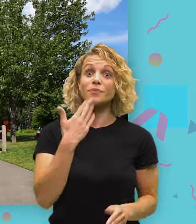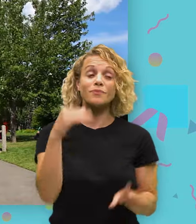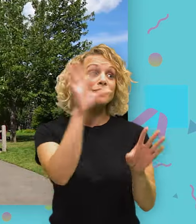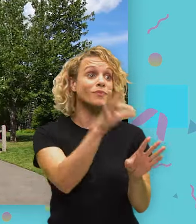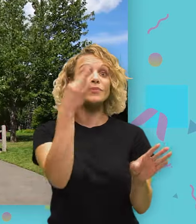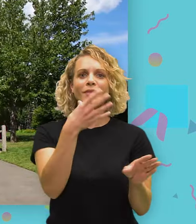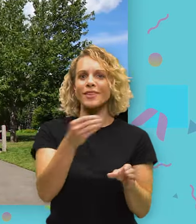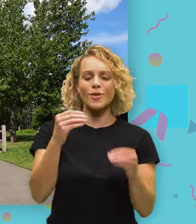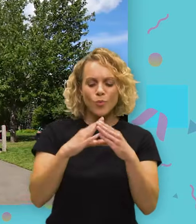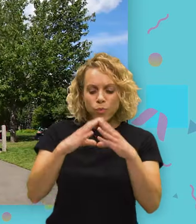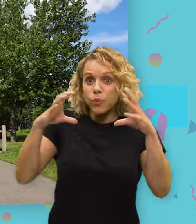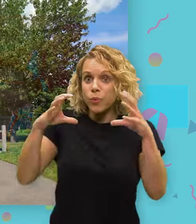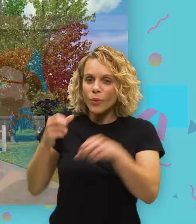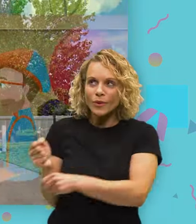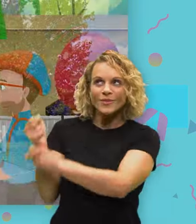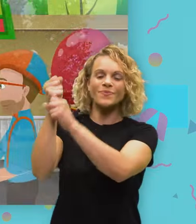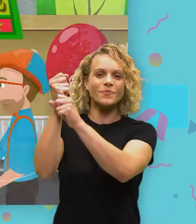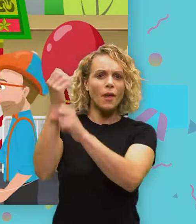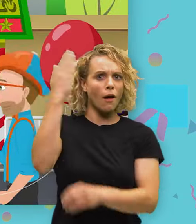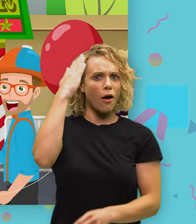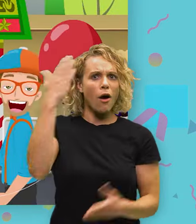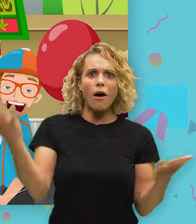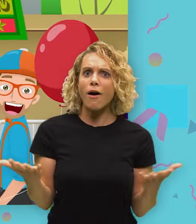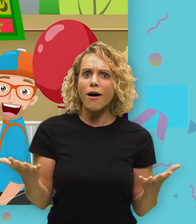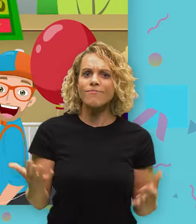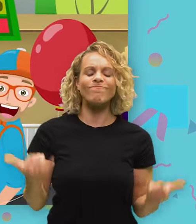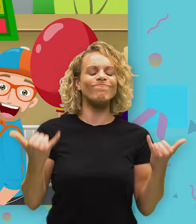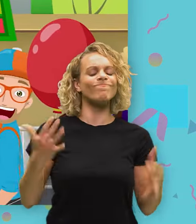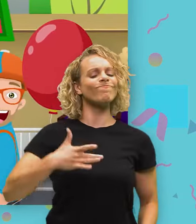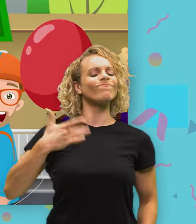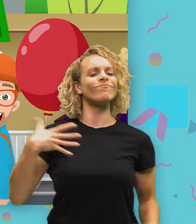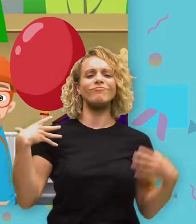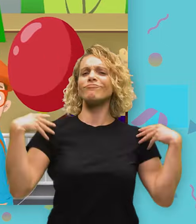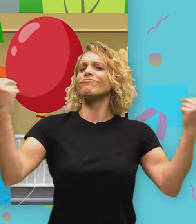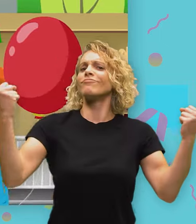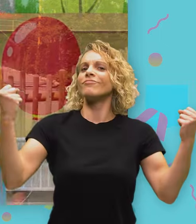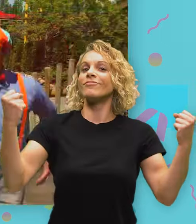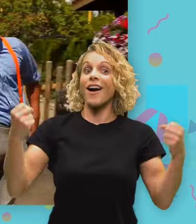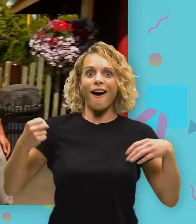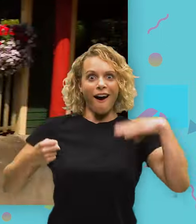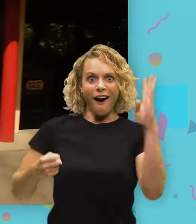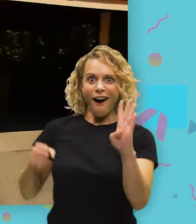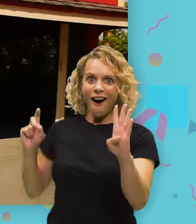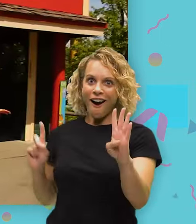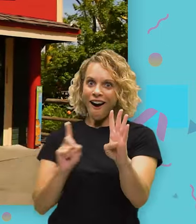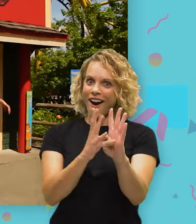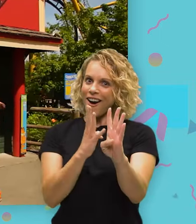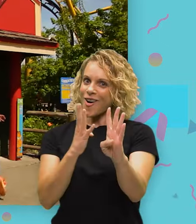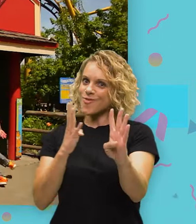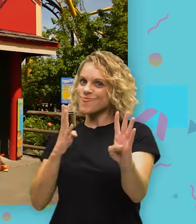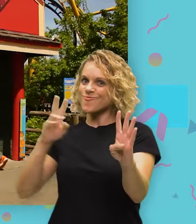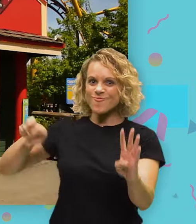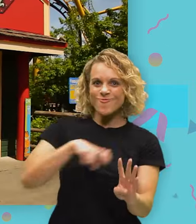cotton candy and a balloon. Well, you know what, today I'm feeling brave. Let's get in